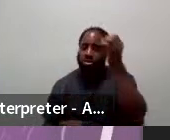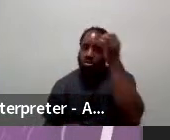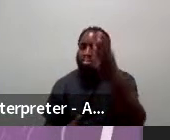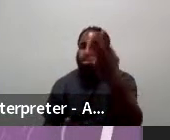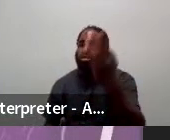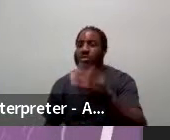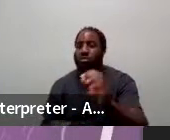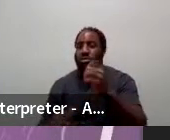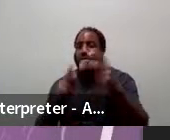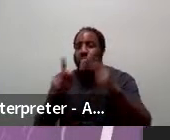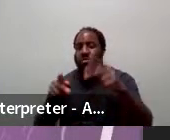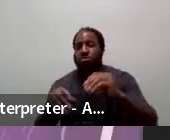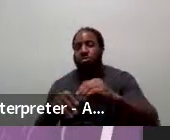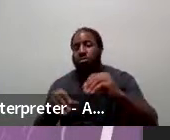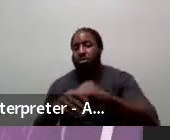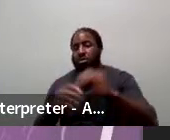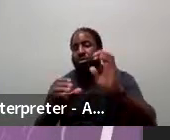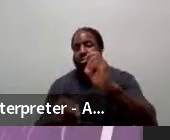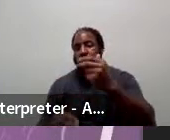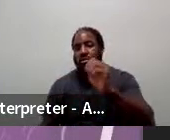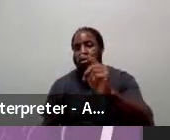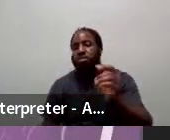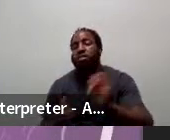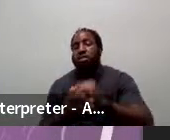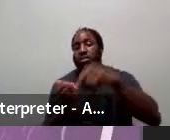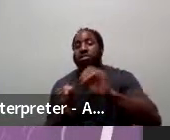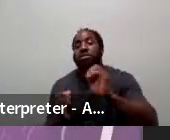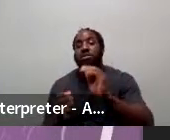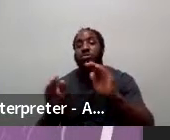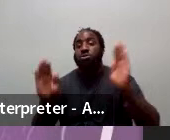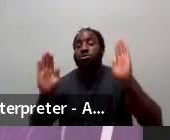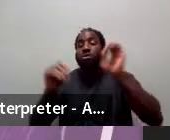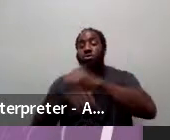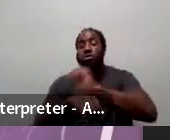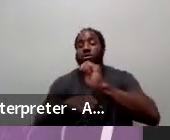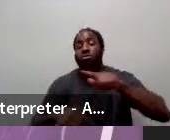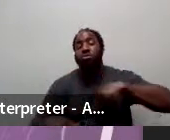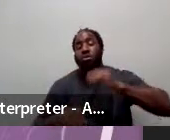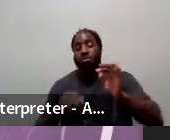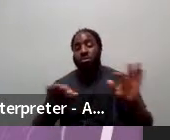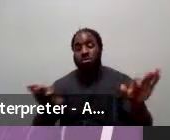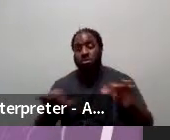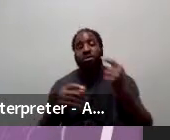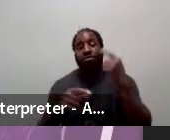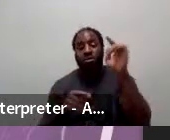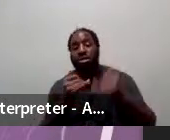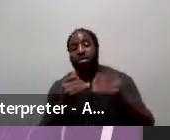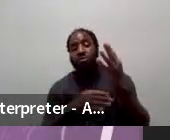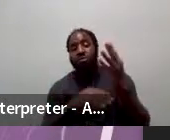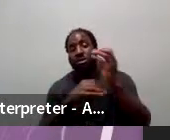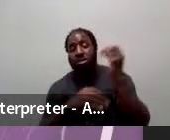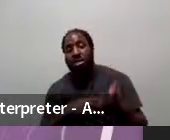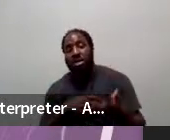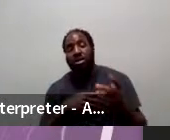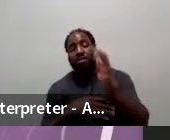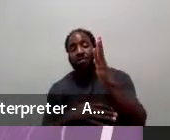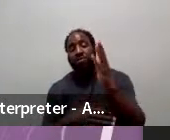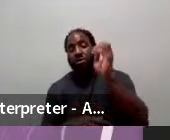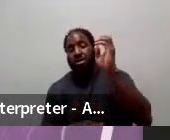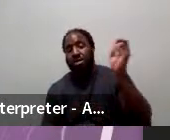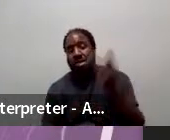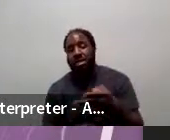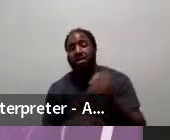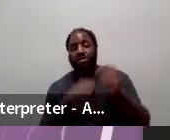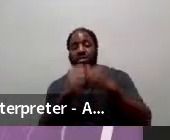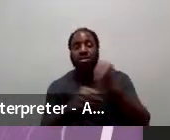good illustration of the work that we've been doing over the last 4.5 years, which is really balancing competing priorities